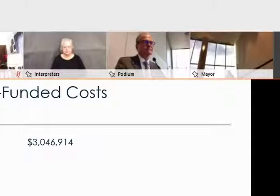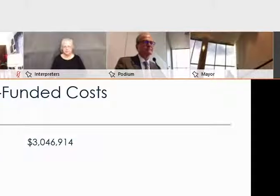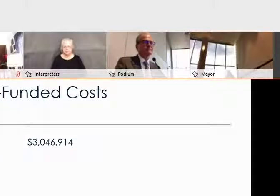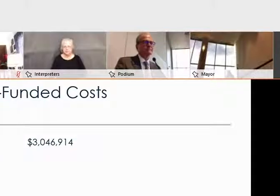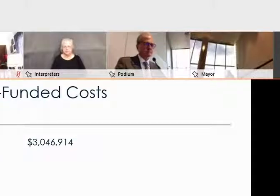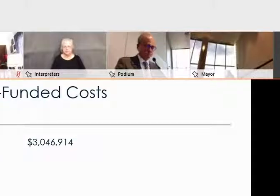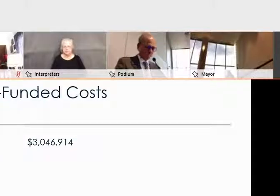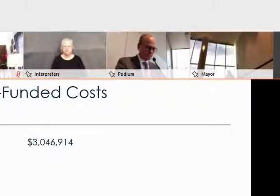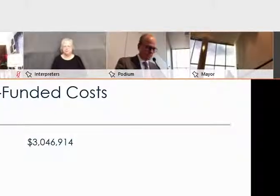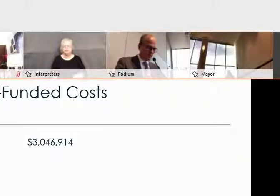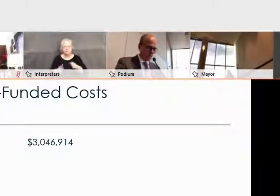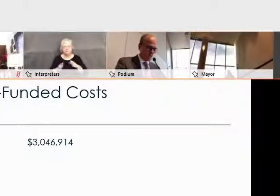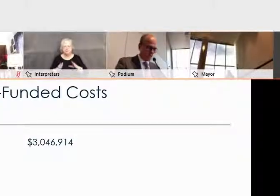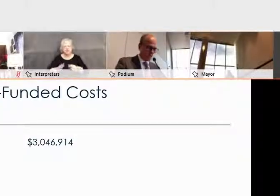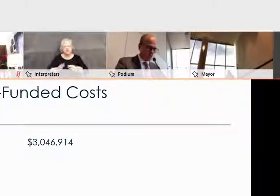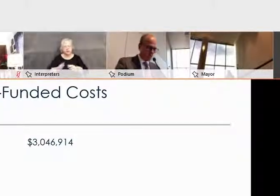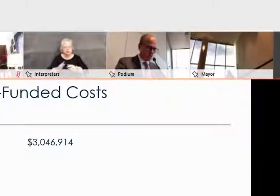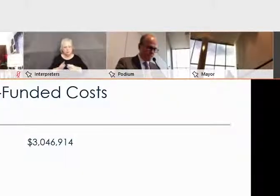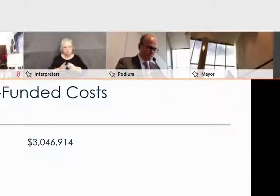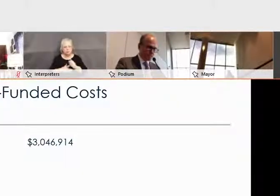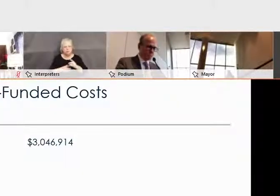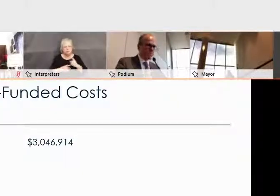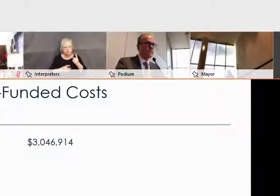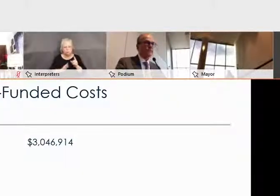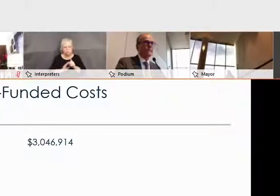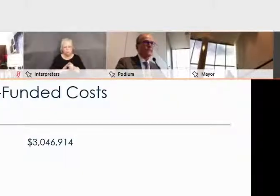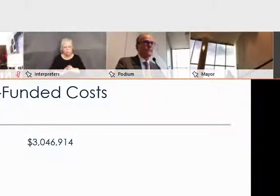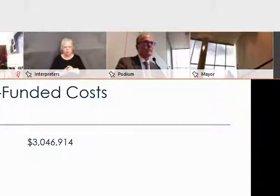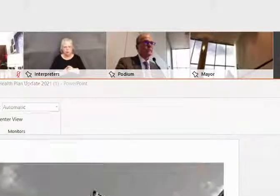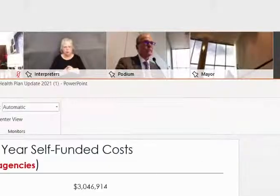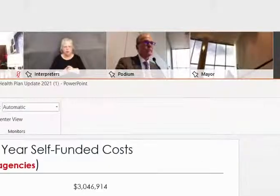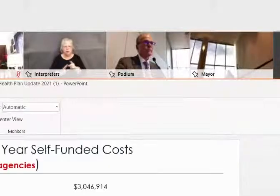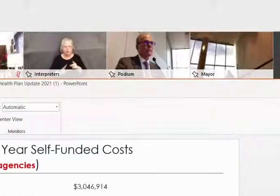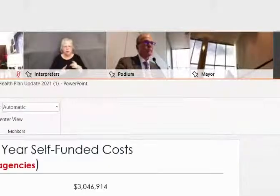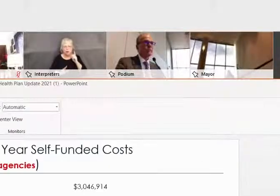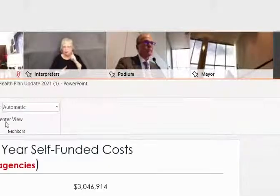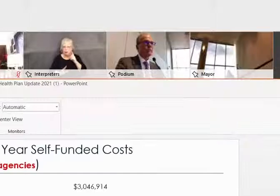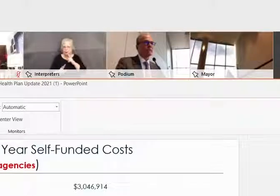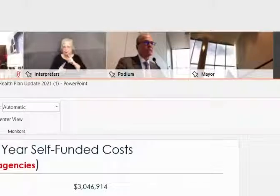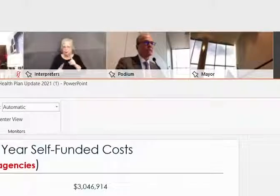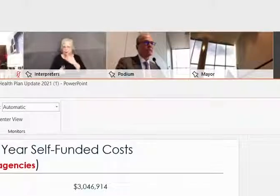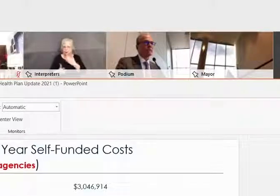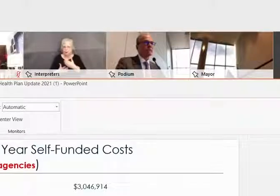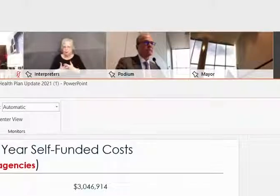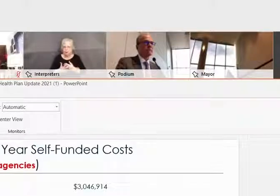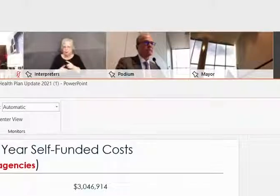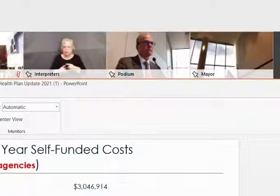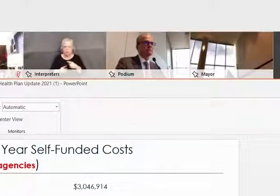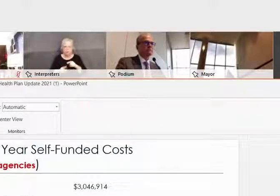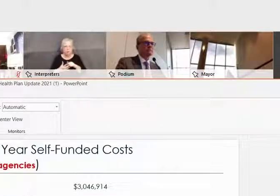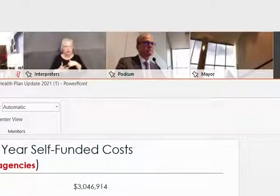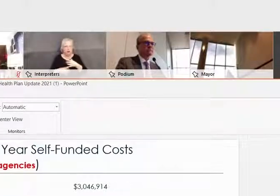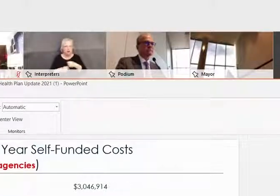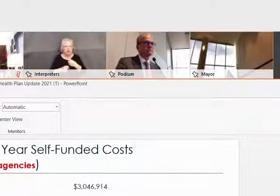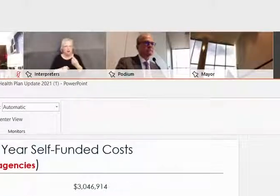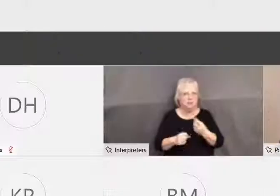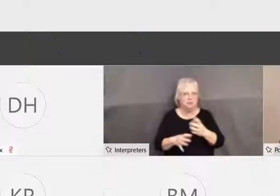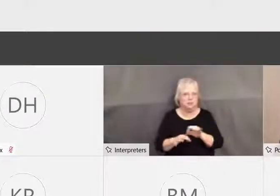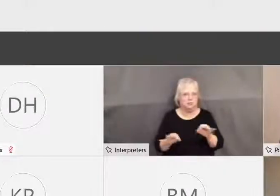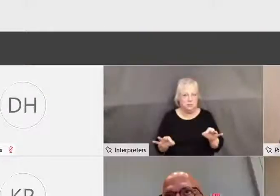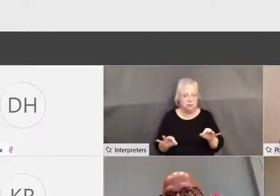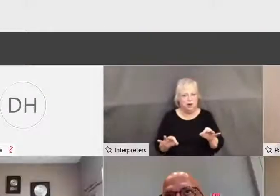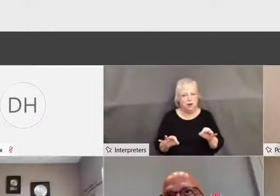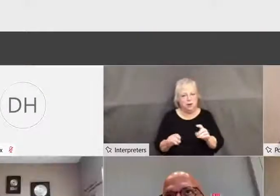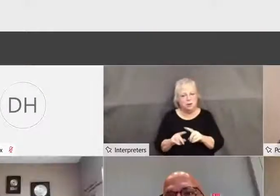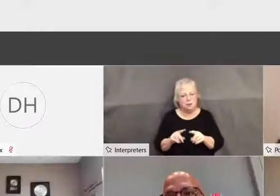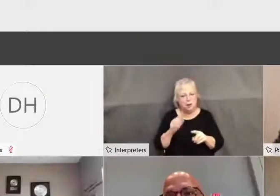Let me go through this for a minute, and I, this all sounds real good that we're getting something free, but I think